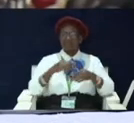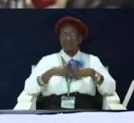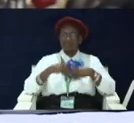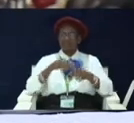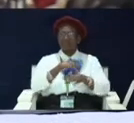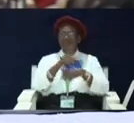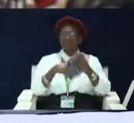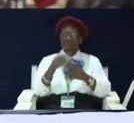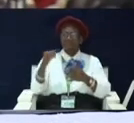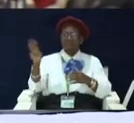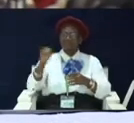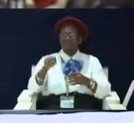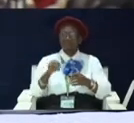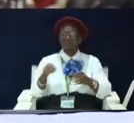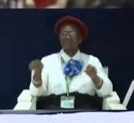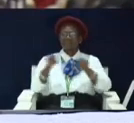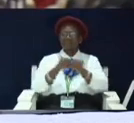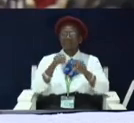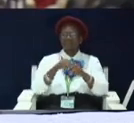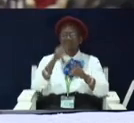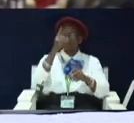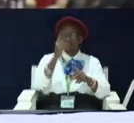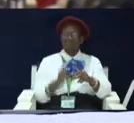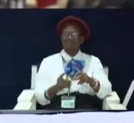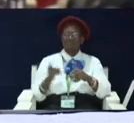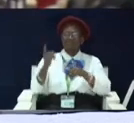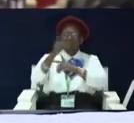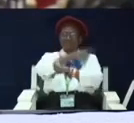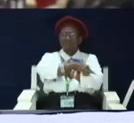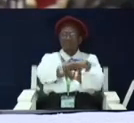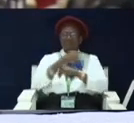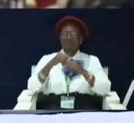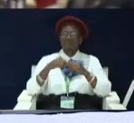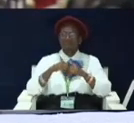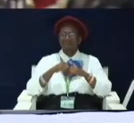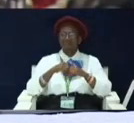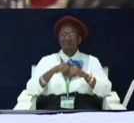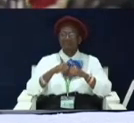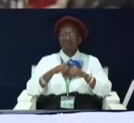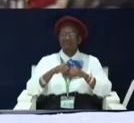even in a single day. Ati pe ki ani gbogbo won po lojo kan na.